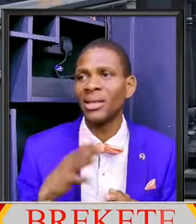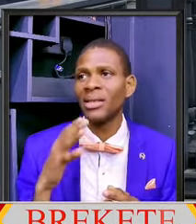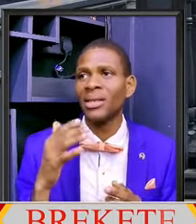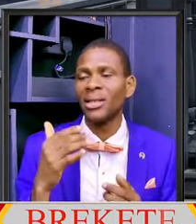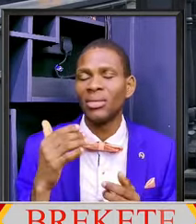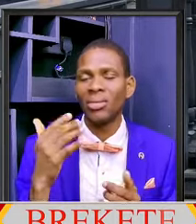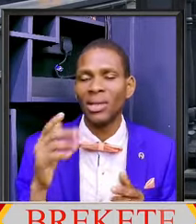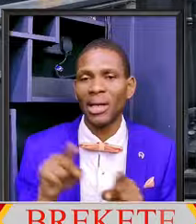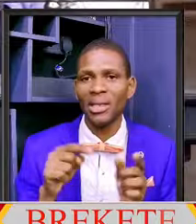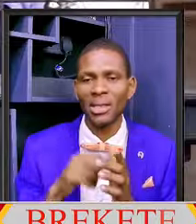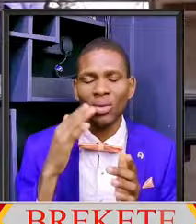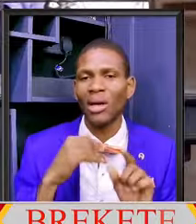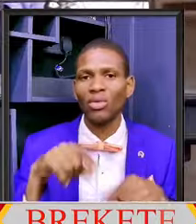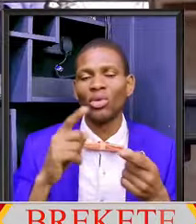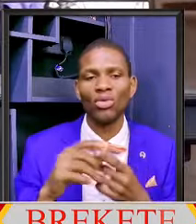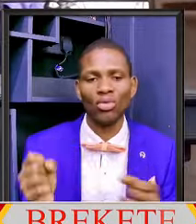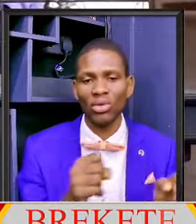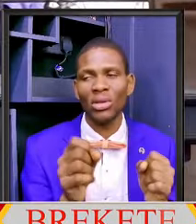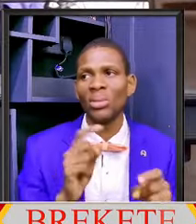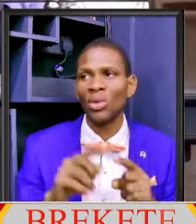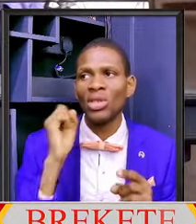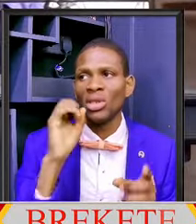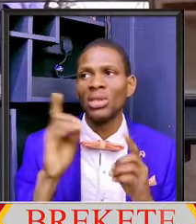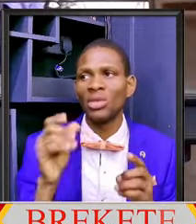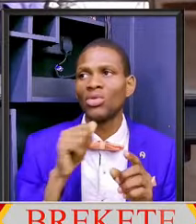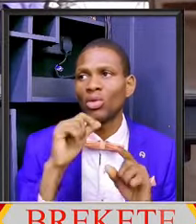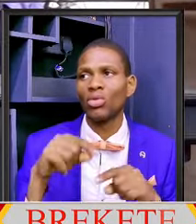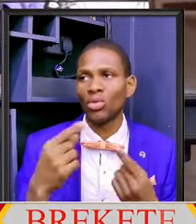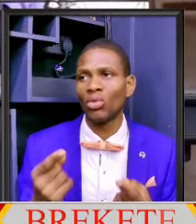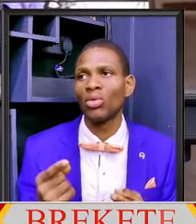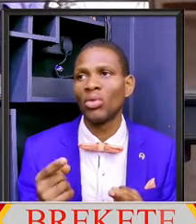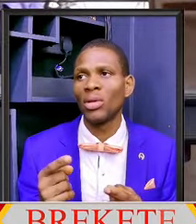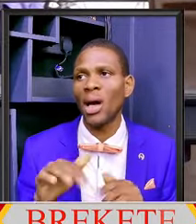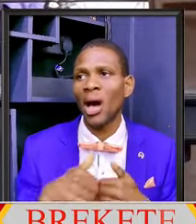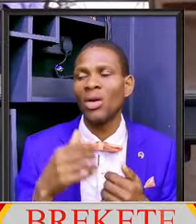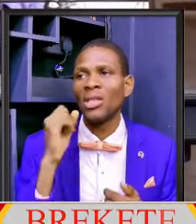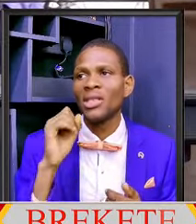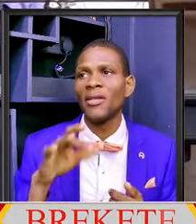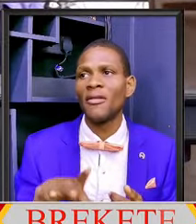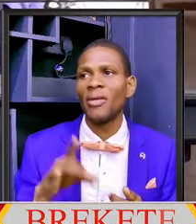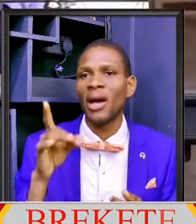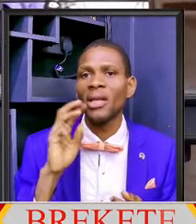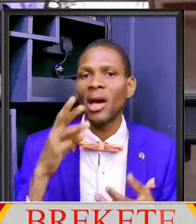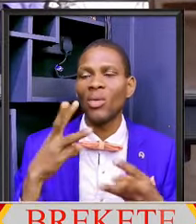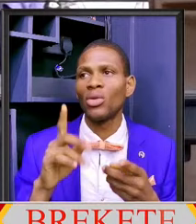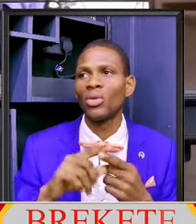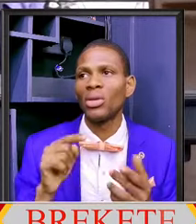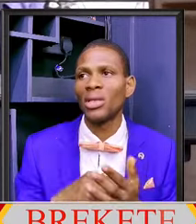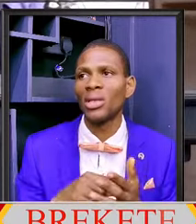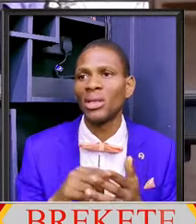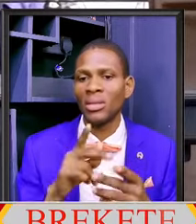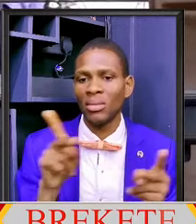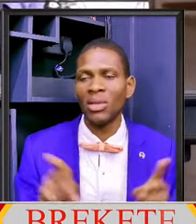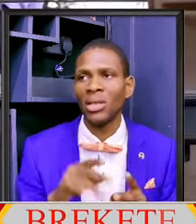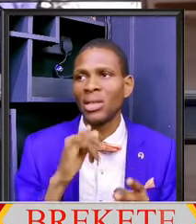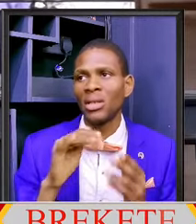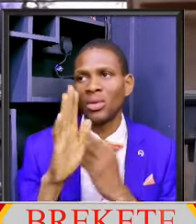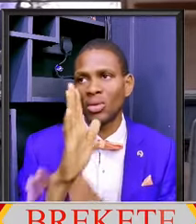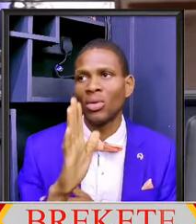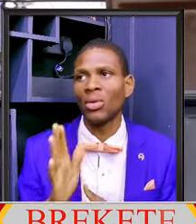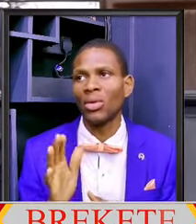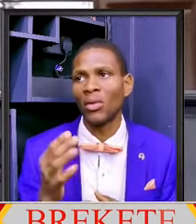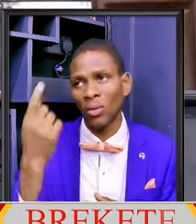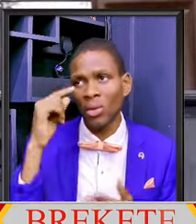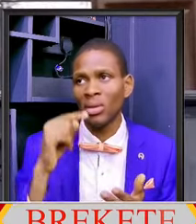gone to street. Yes. Mm-hmm. But she couldn't. Mm-hmm. How she found her way to this place is God that said,